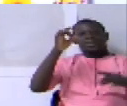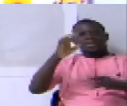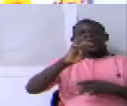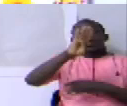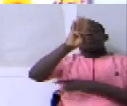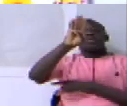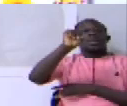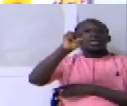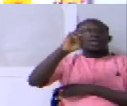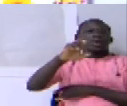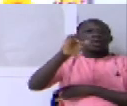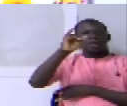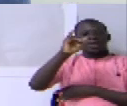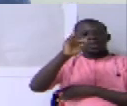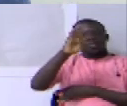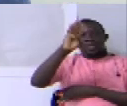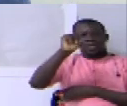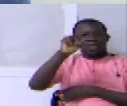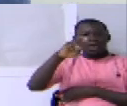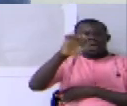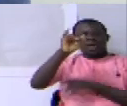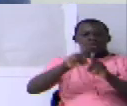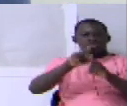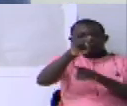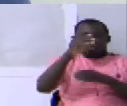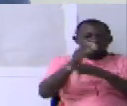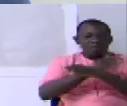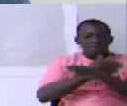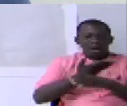Have you ever contracted berry?